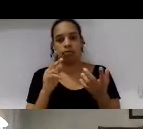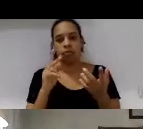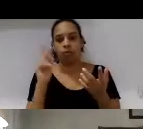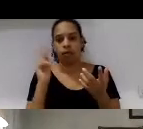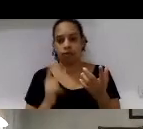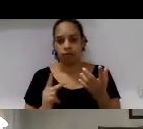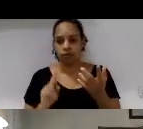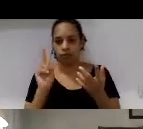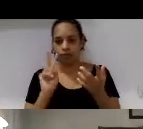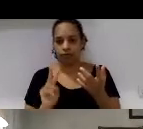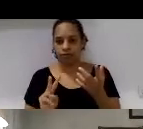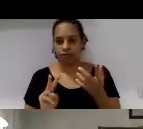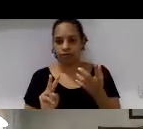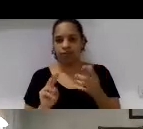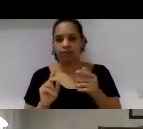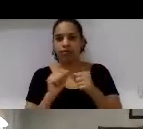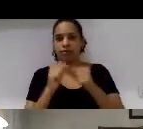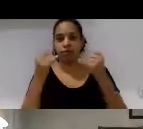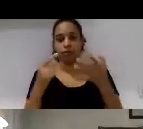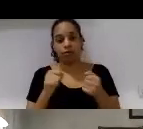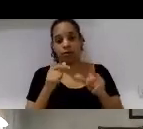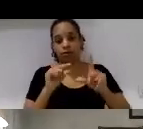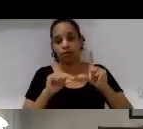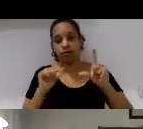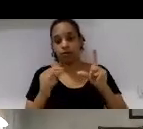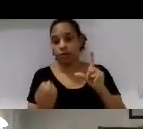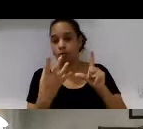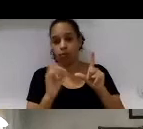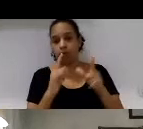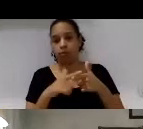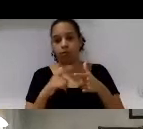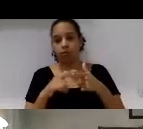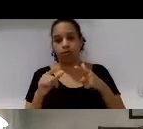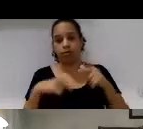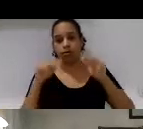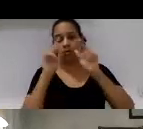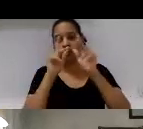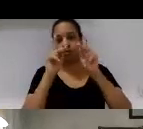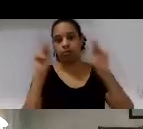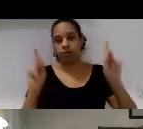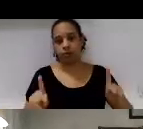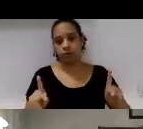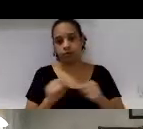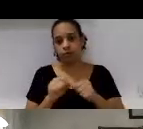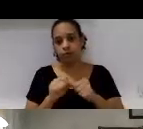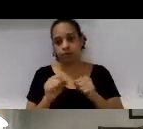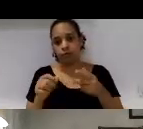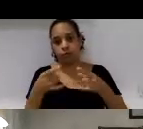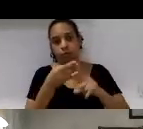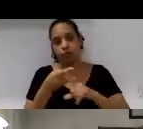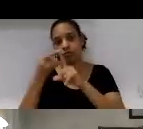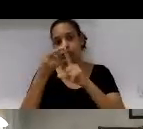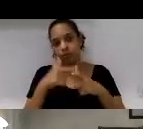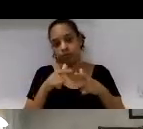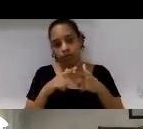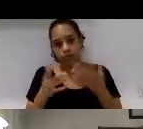simple something which grasps the present situation in a nutshell, so to speak, which throws the present relations in